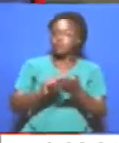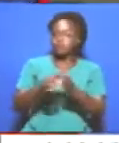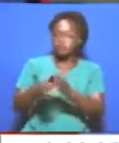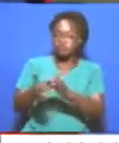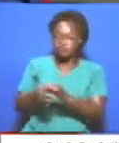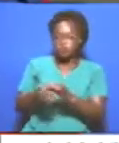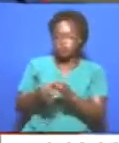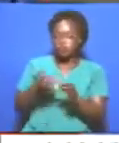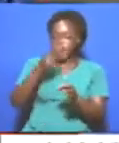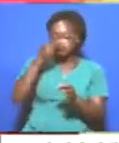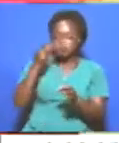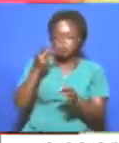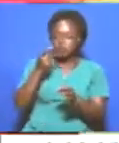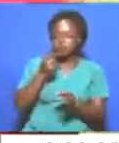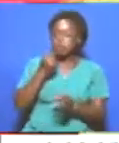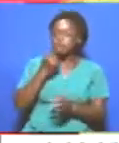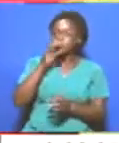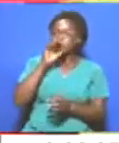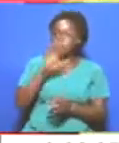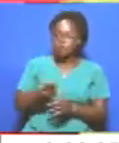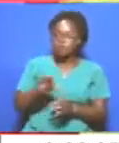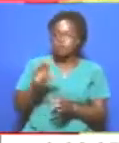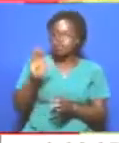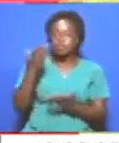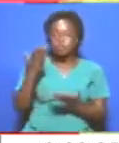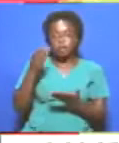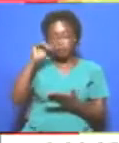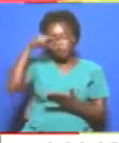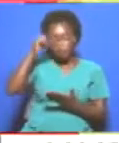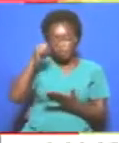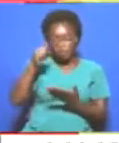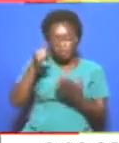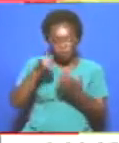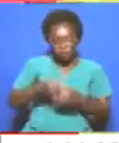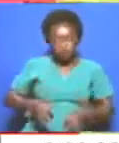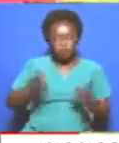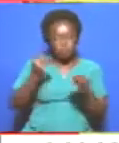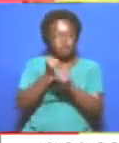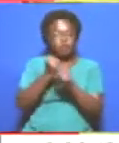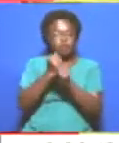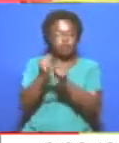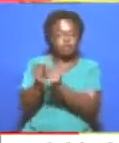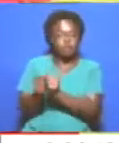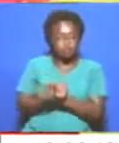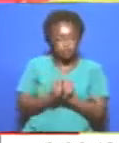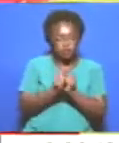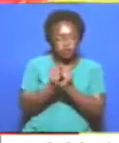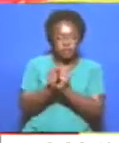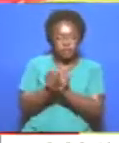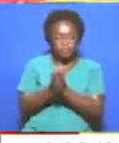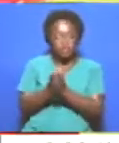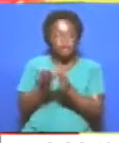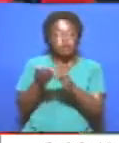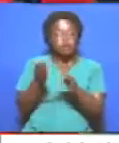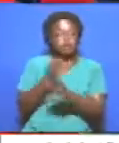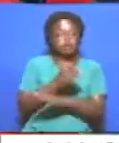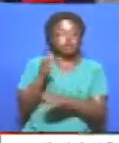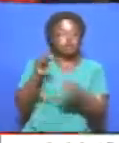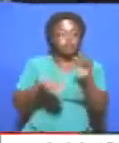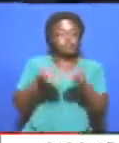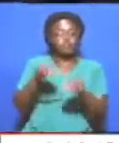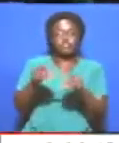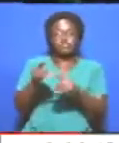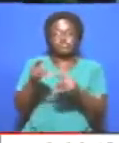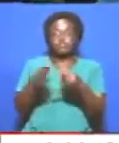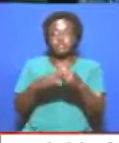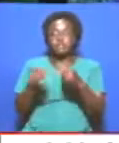Moi, Cyrus Jirongo, and now Martha Karua formally to work together under the alliance ahead of the 9th August general elections. Speaking